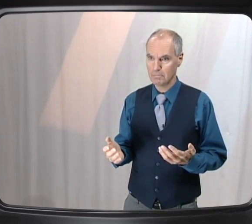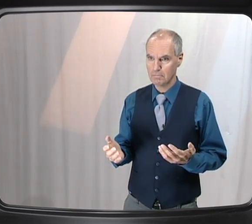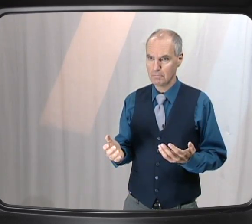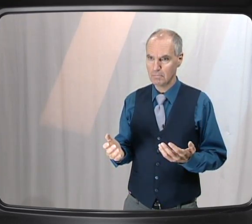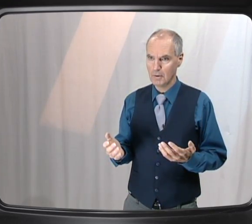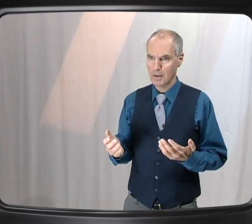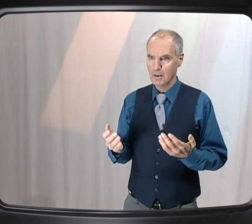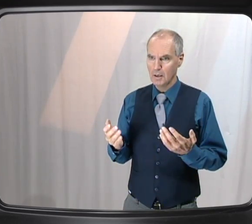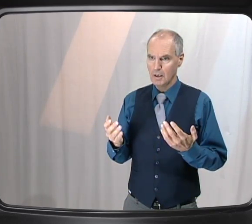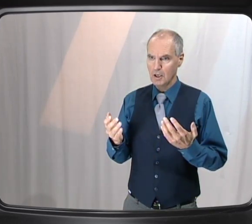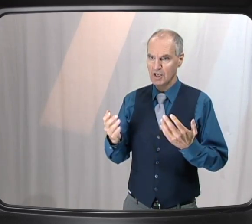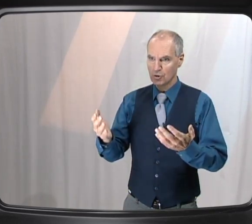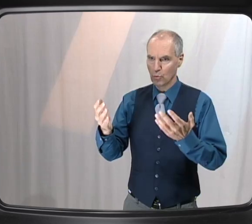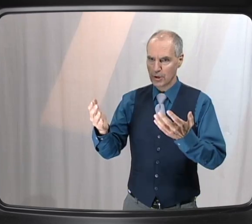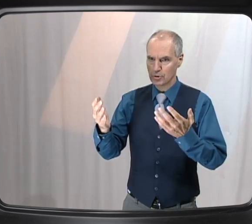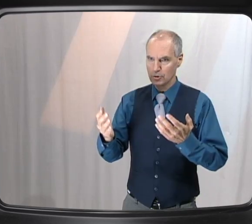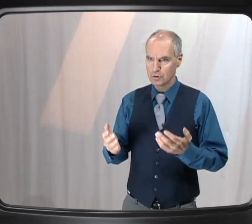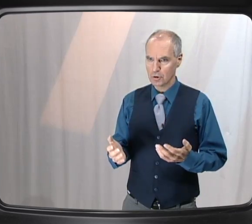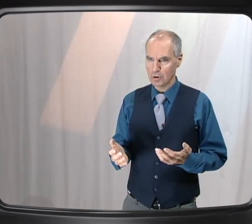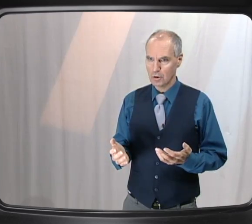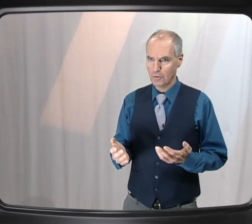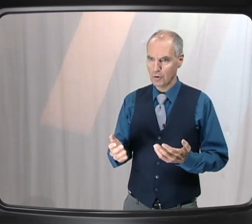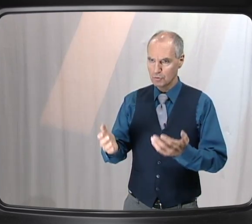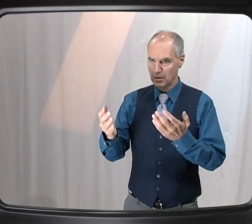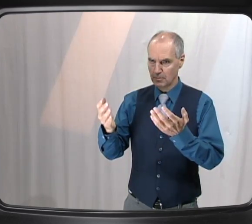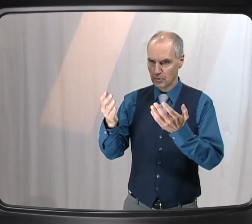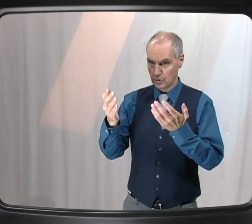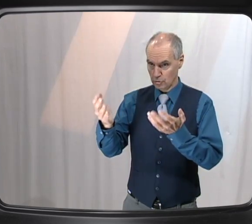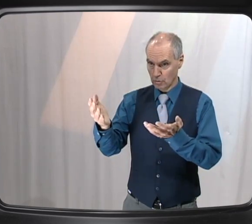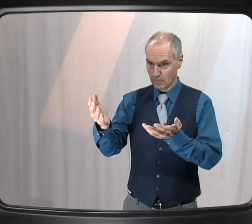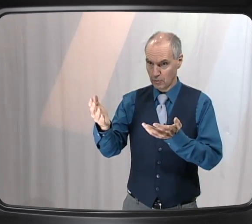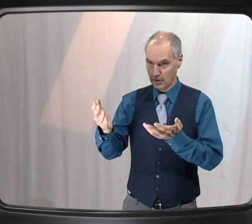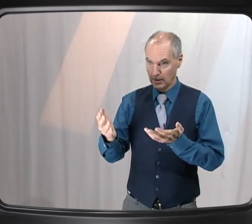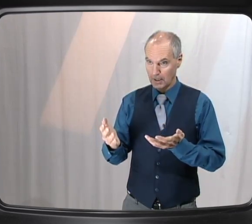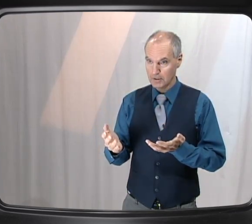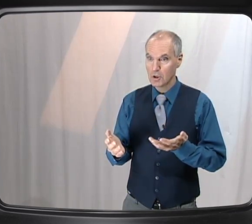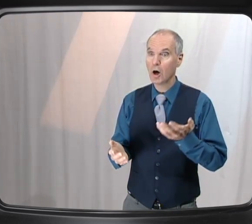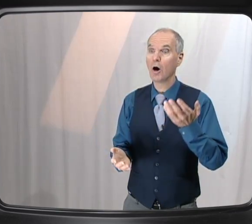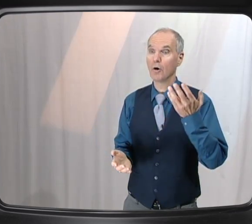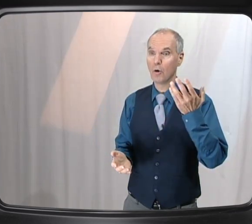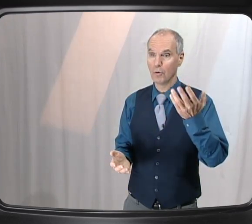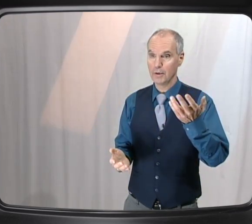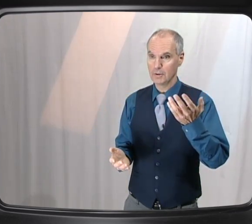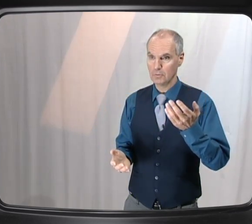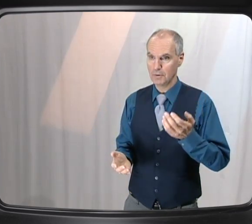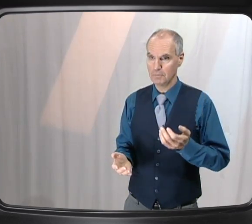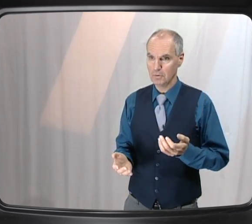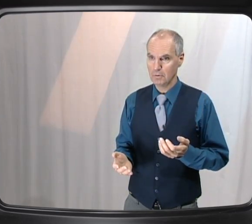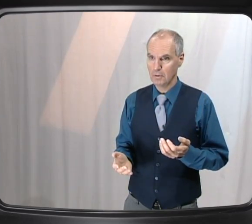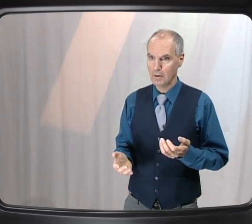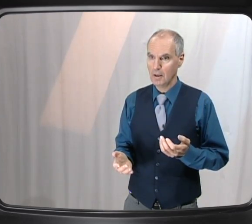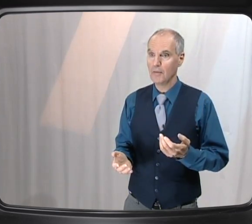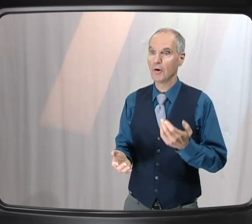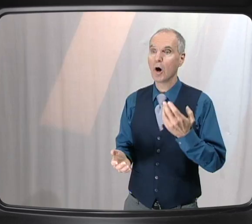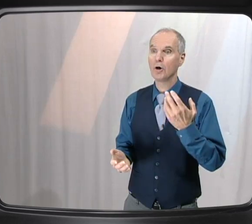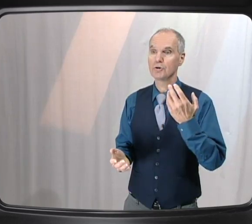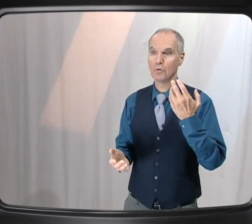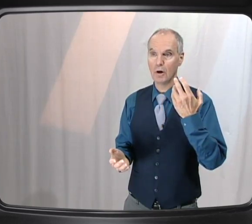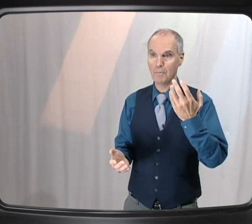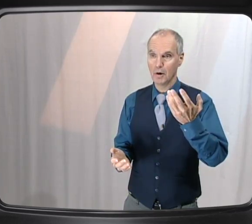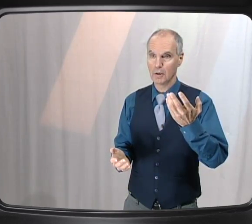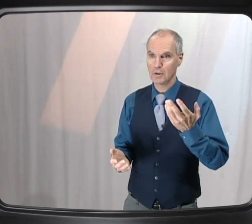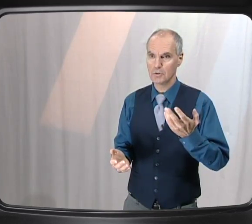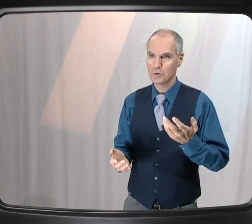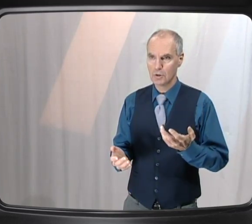term. It's a racial slur. Those people you are pointing at are Oriental people, and they're